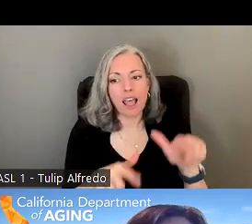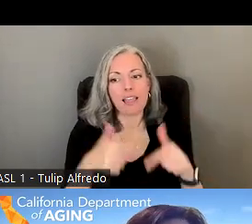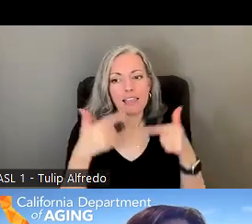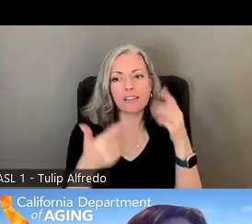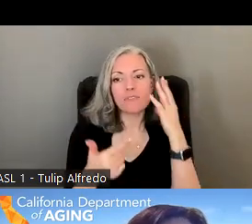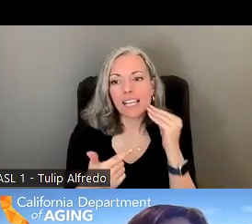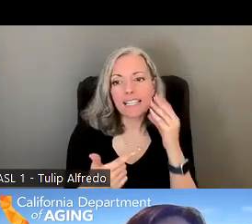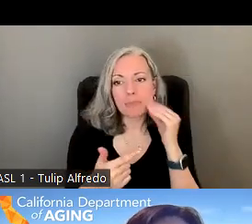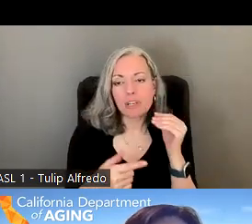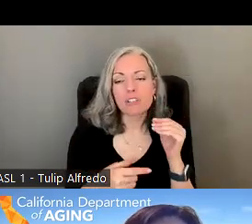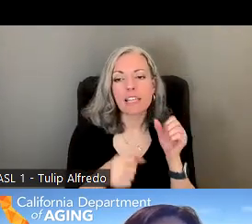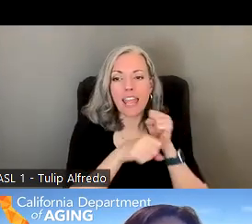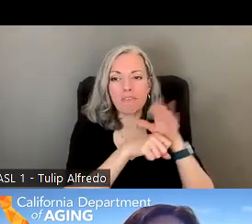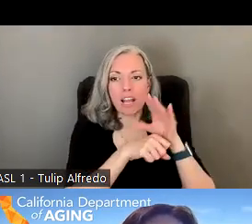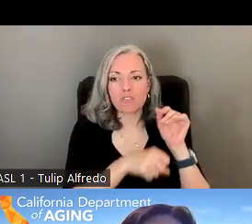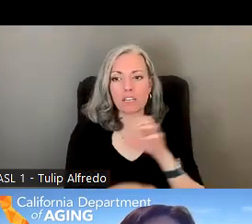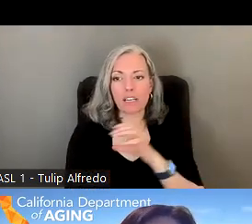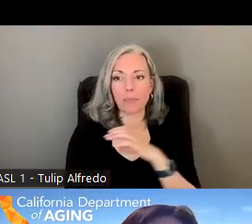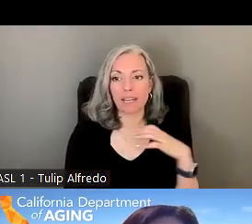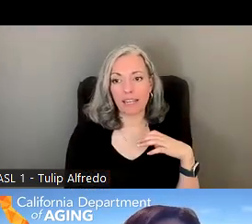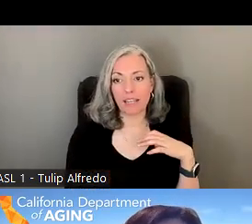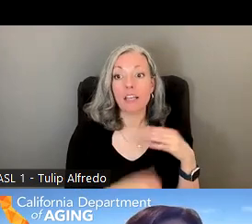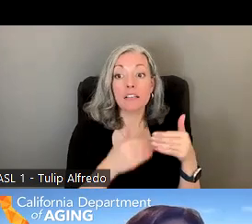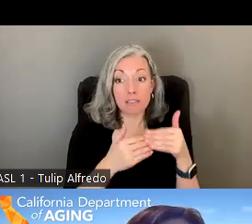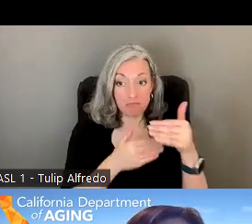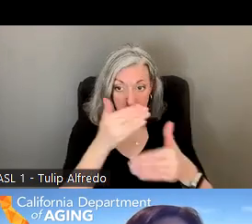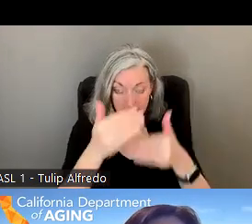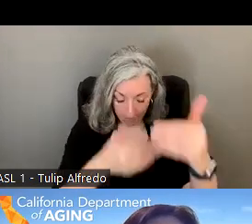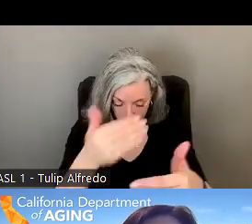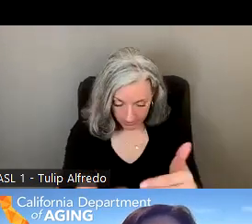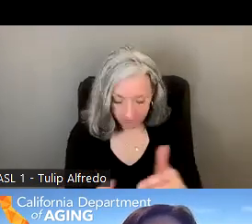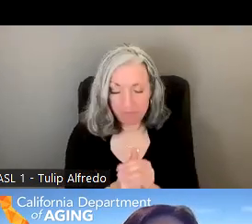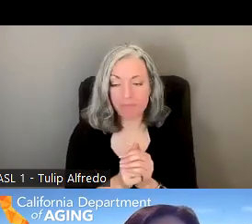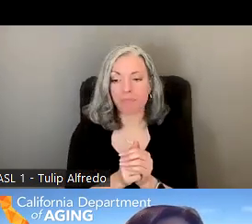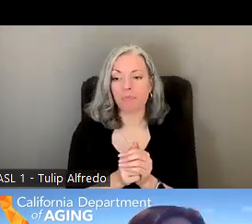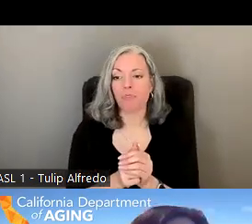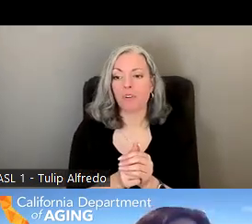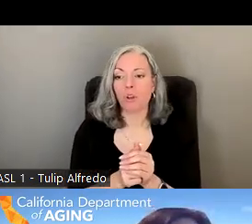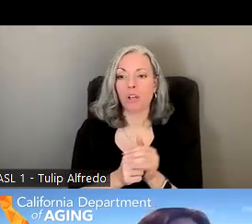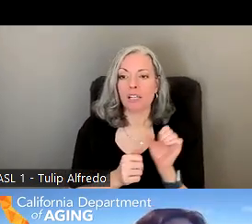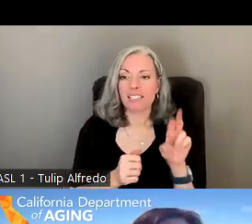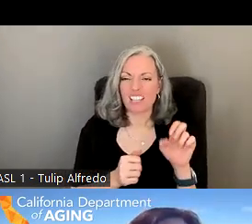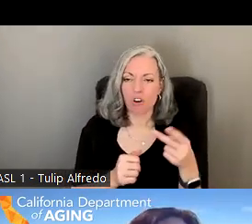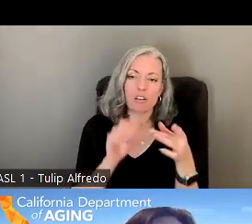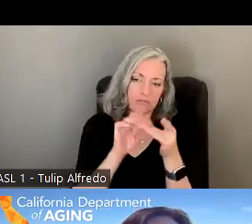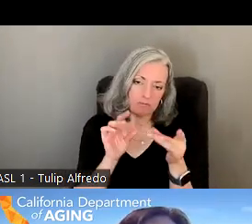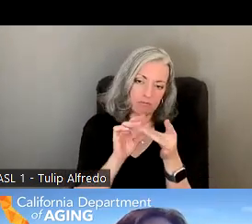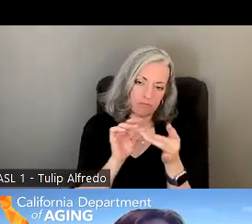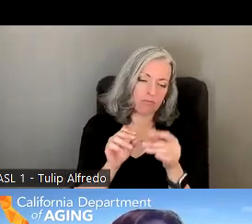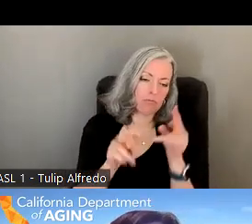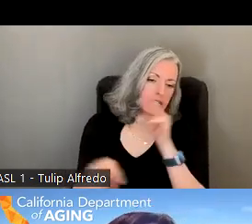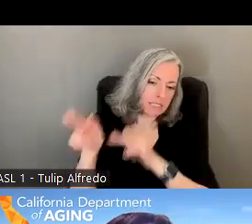Experience Advisory Body. There are some next steps in terms of, you know, what Sarah spoke of, exploring